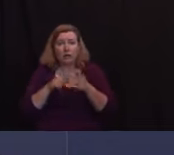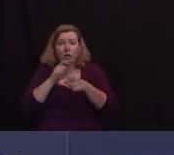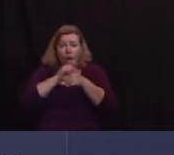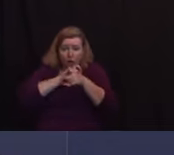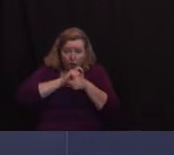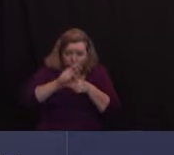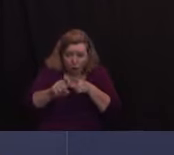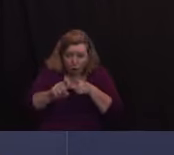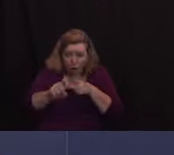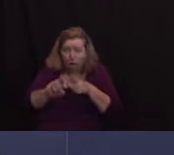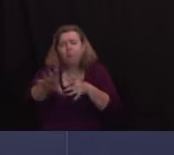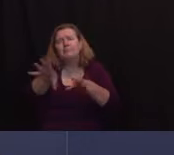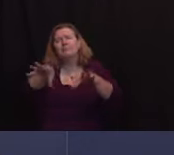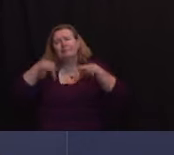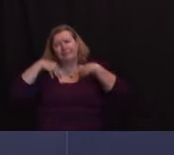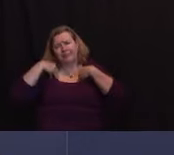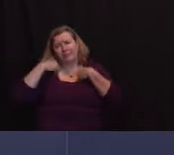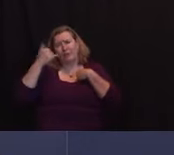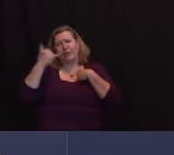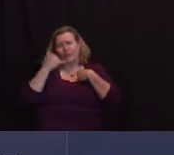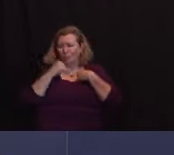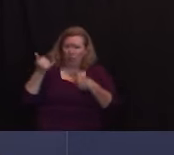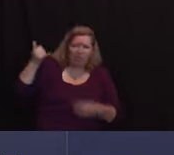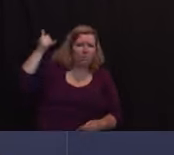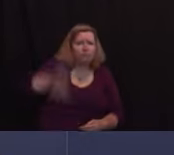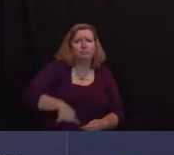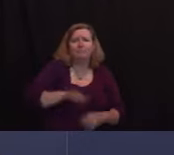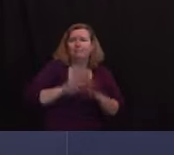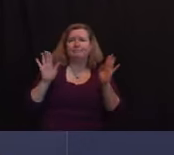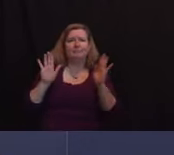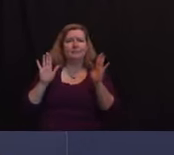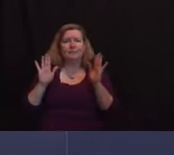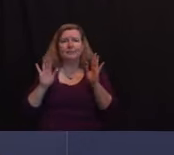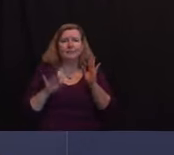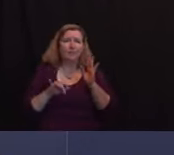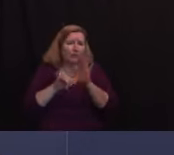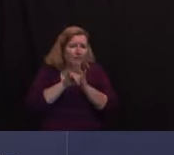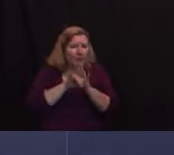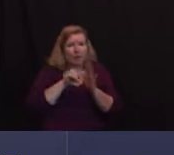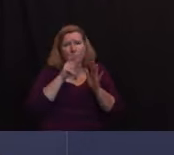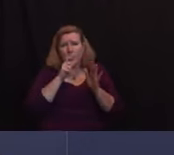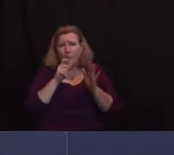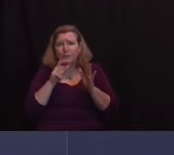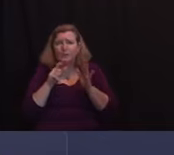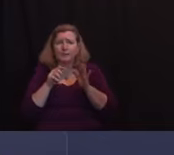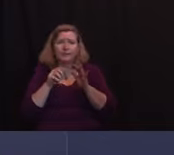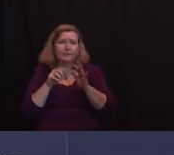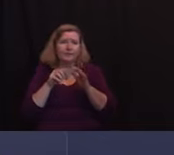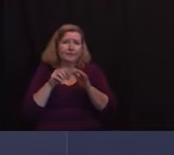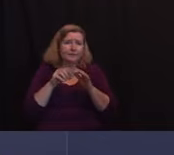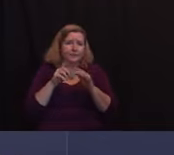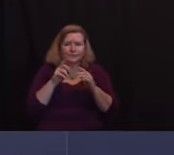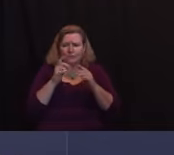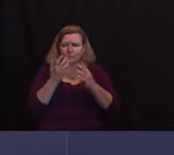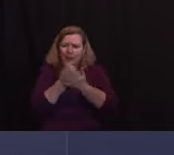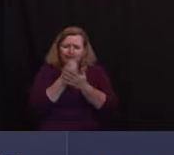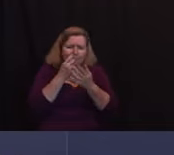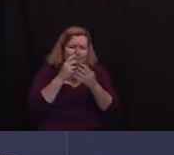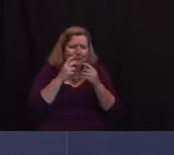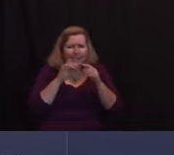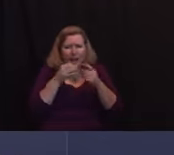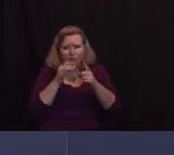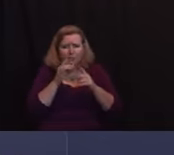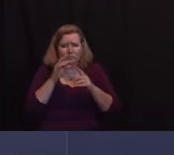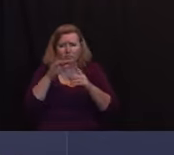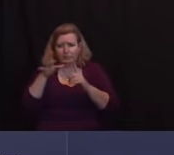call so we can identify those contacts, get appropriate containment measures, particularly